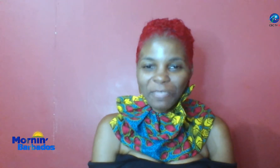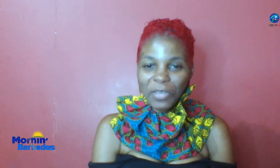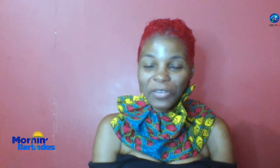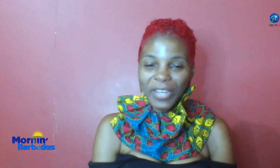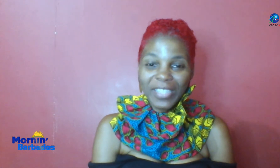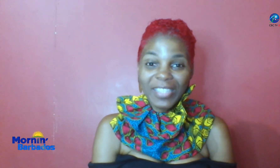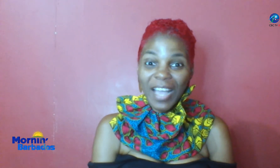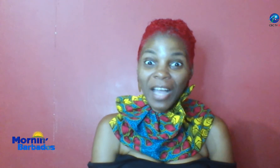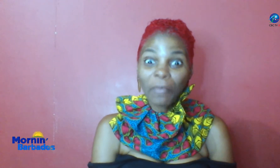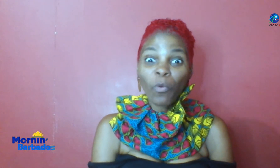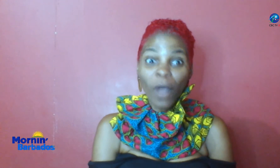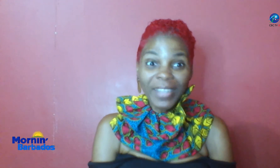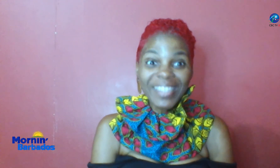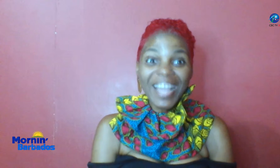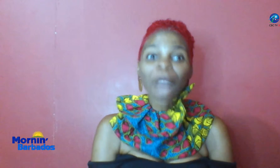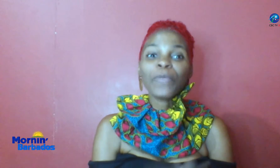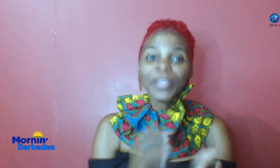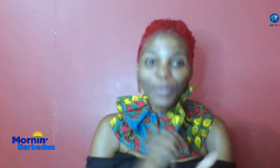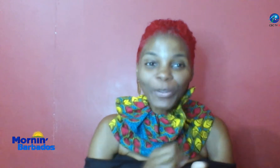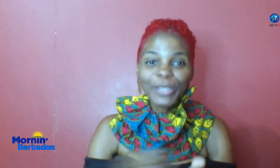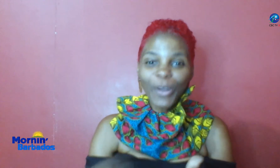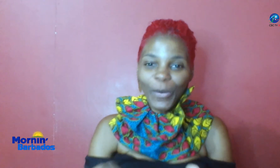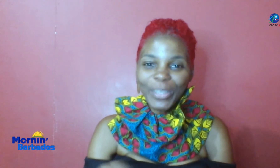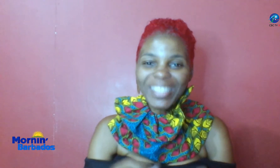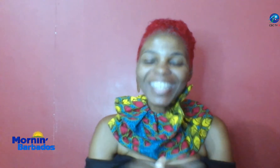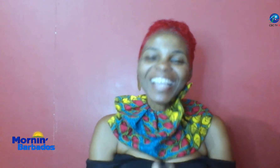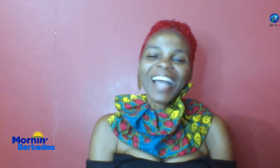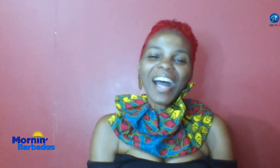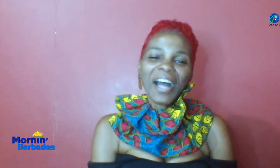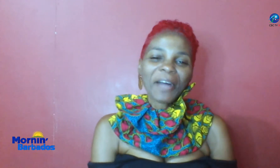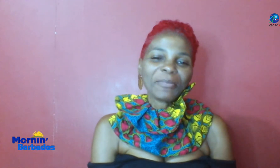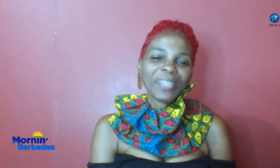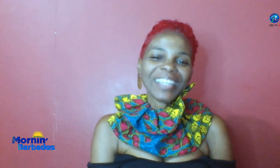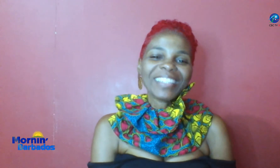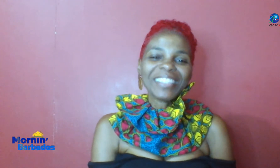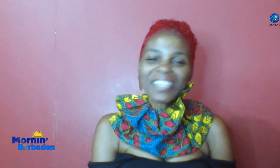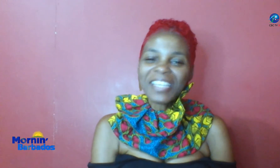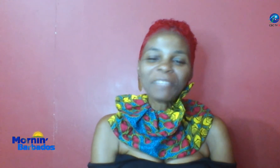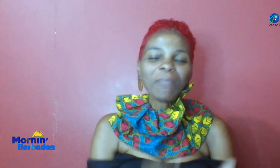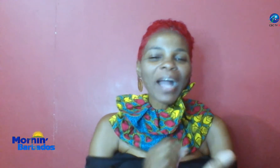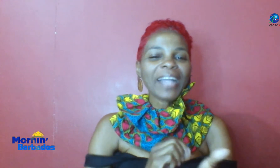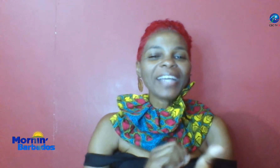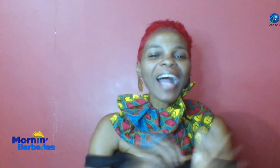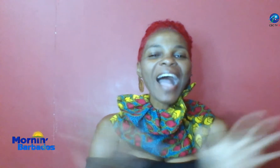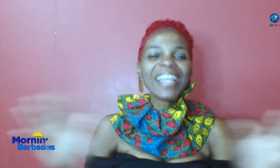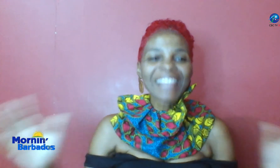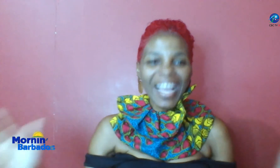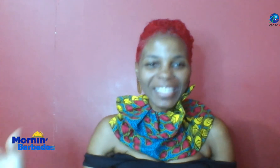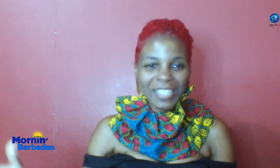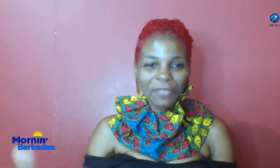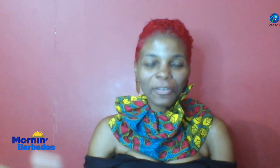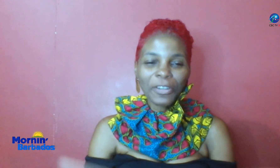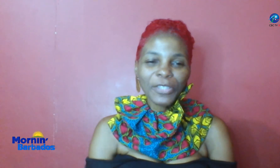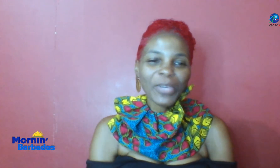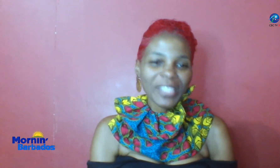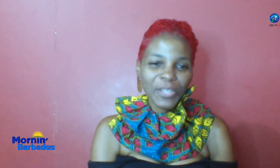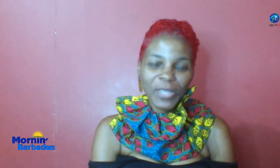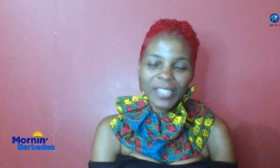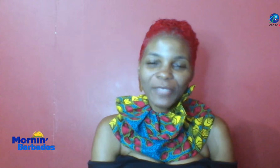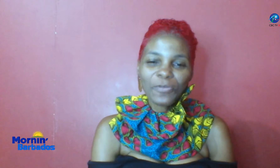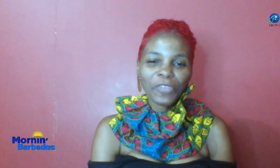great experience. One that will go down Yeah. in my highlight